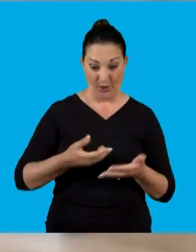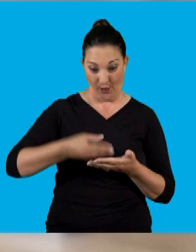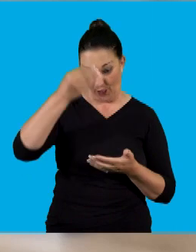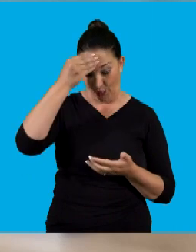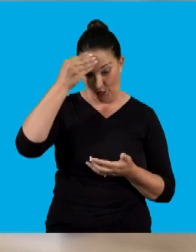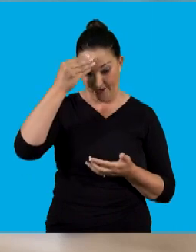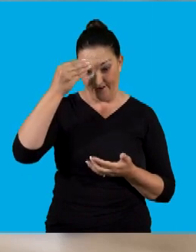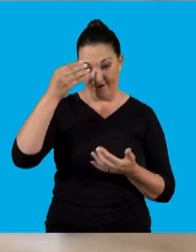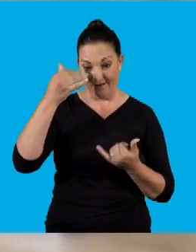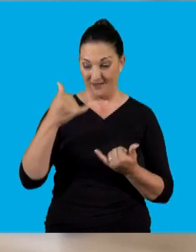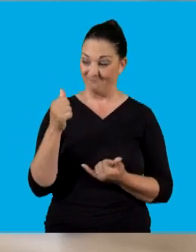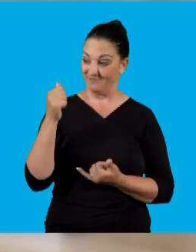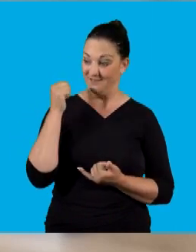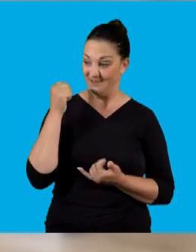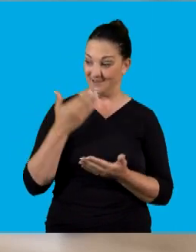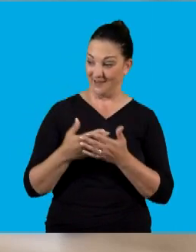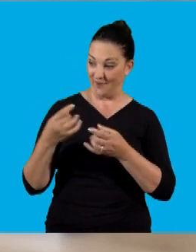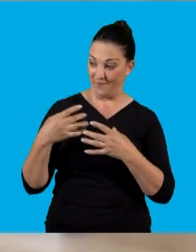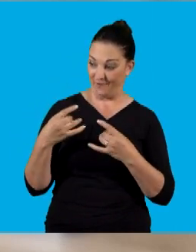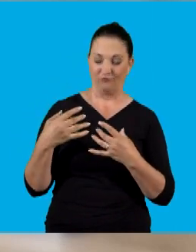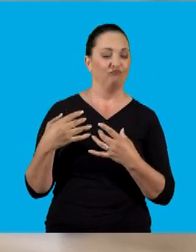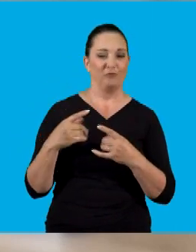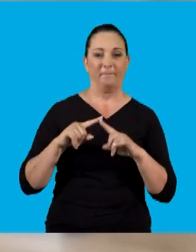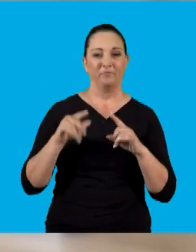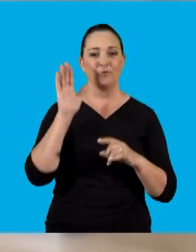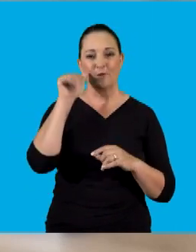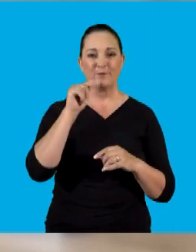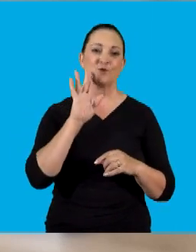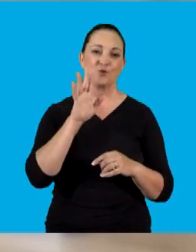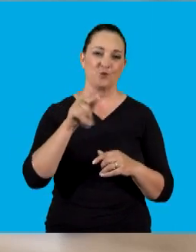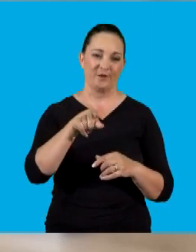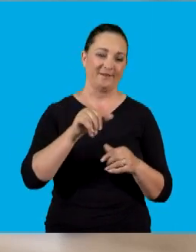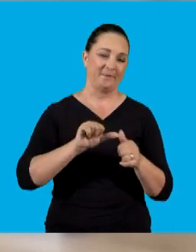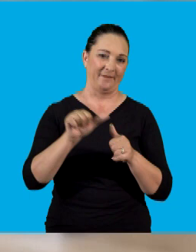what you learned today does not nullify yesterday, but it does make